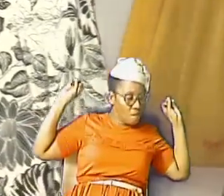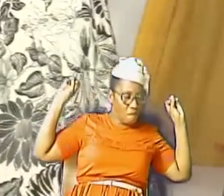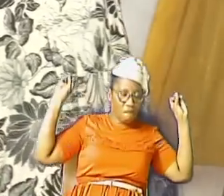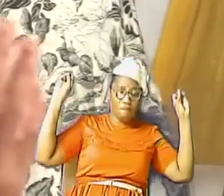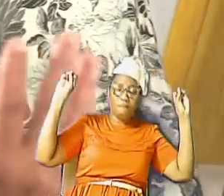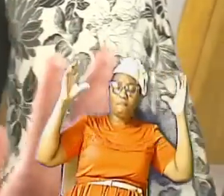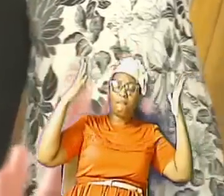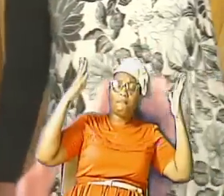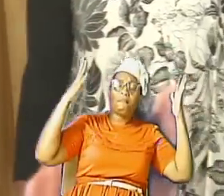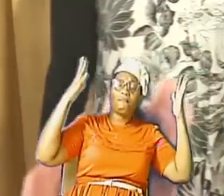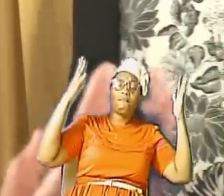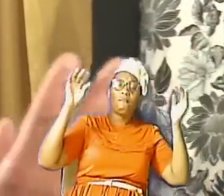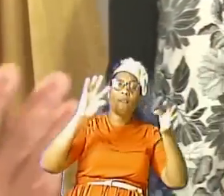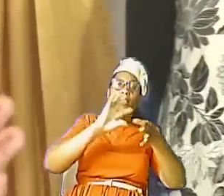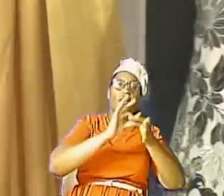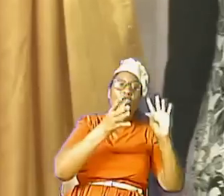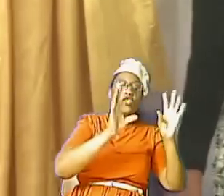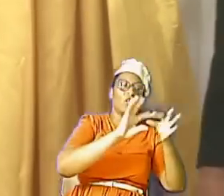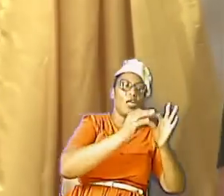Hallelujah.